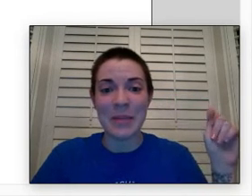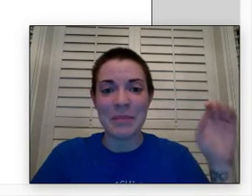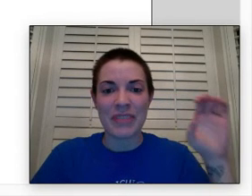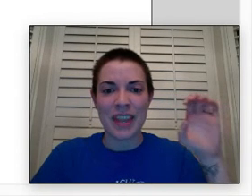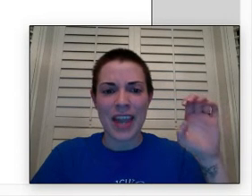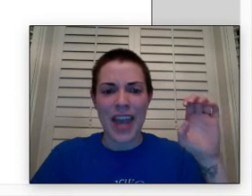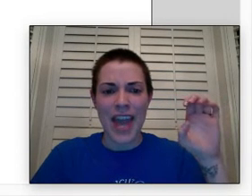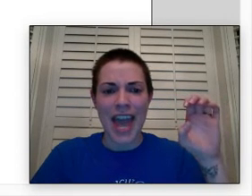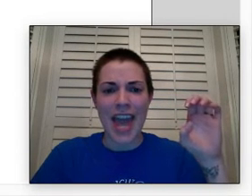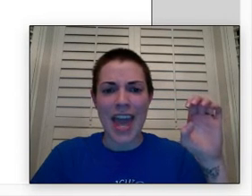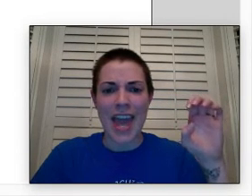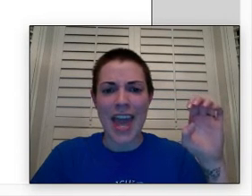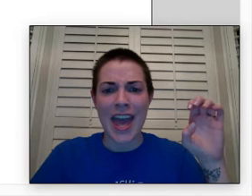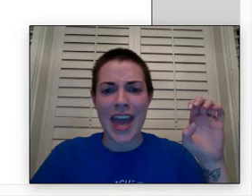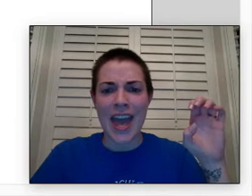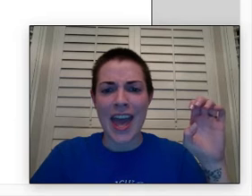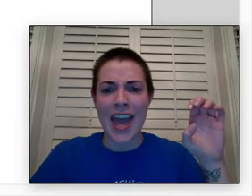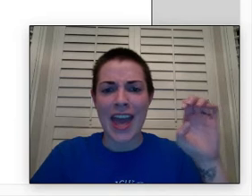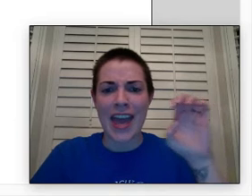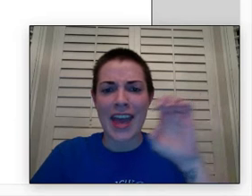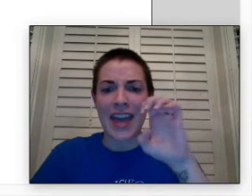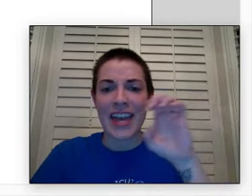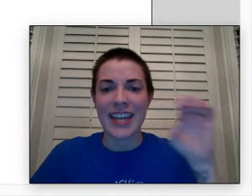t, e,